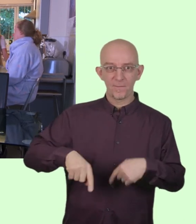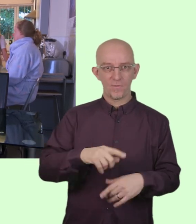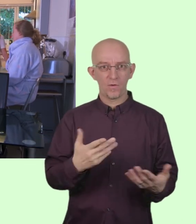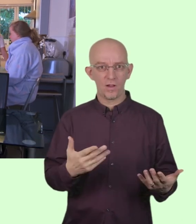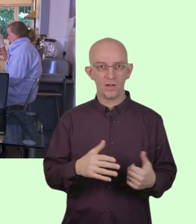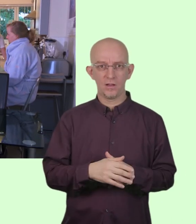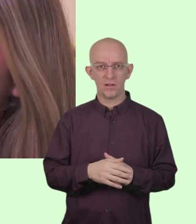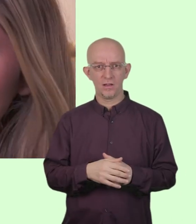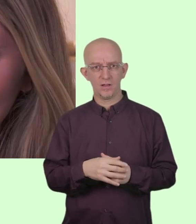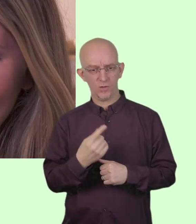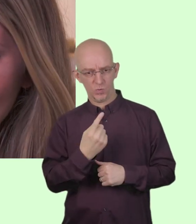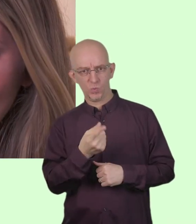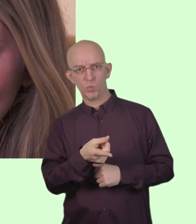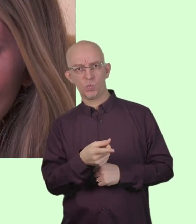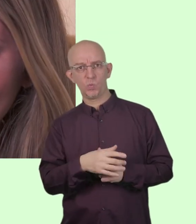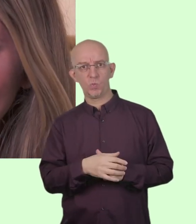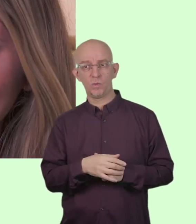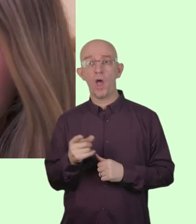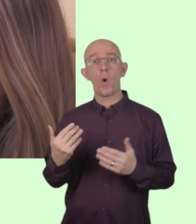you? She's new.